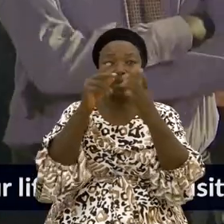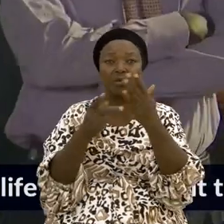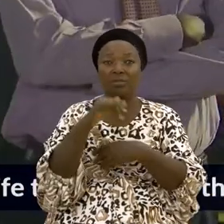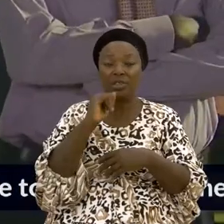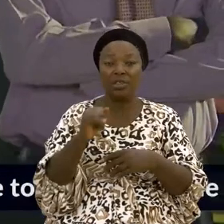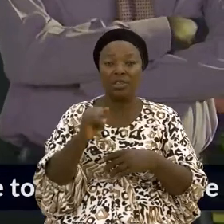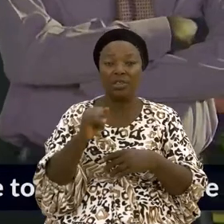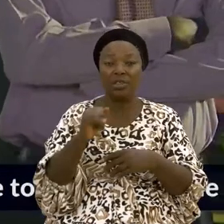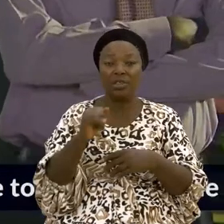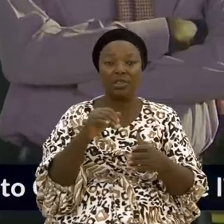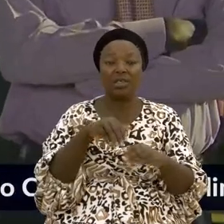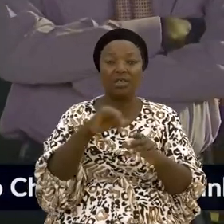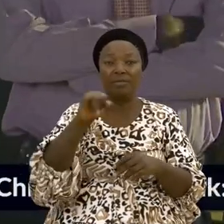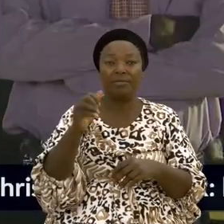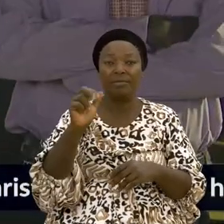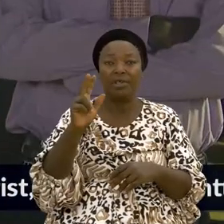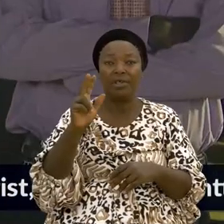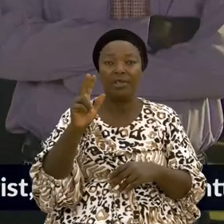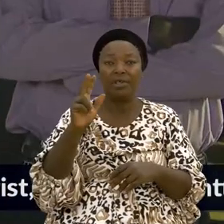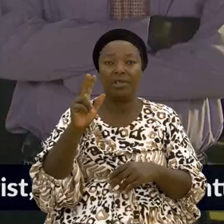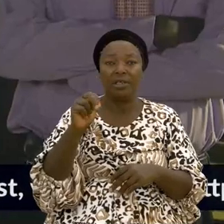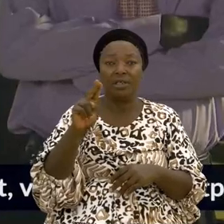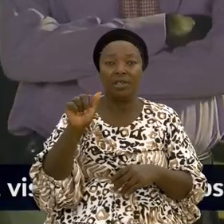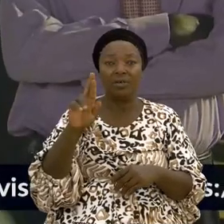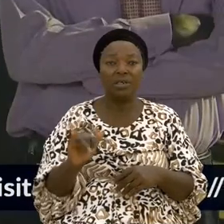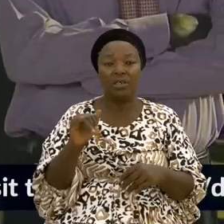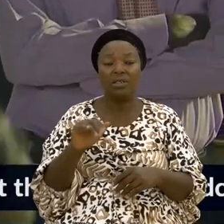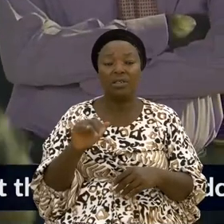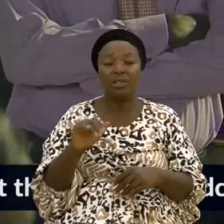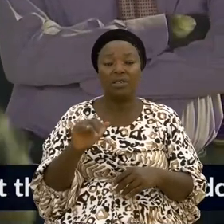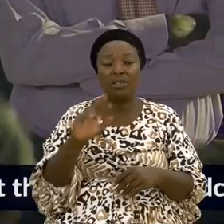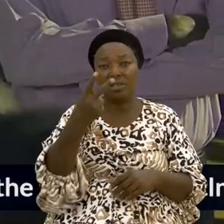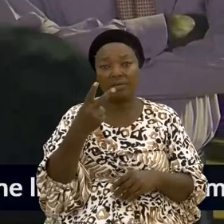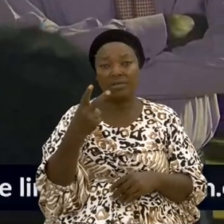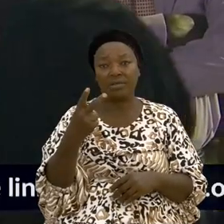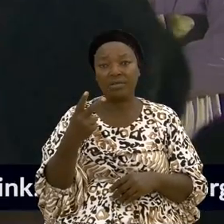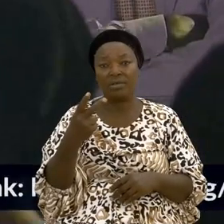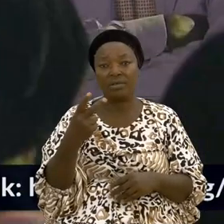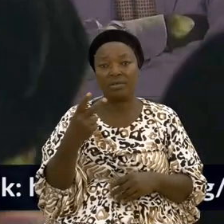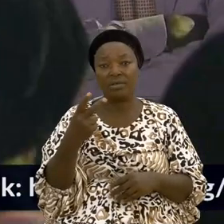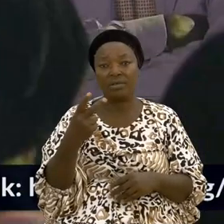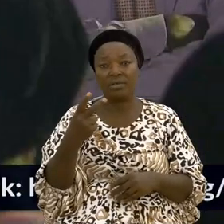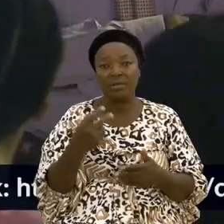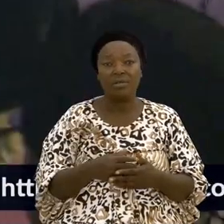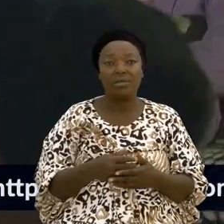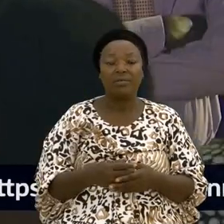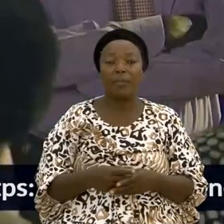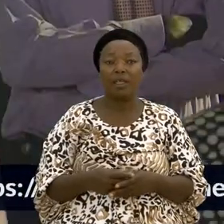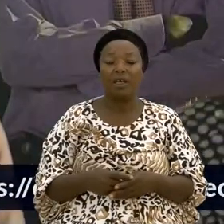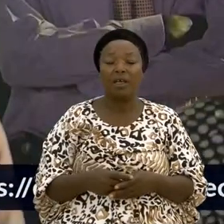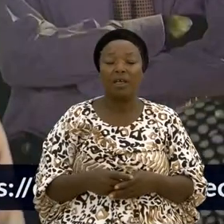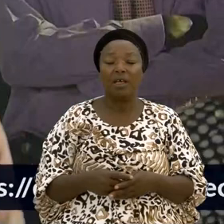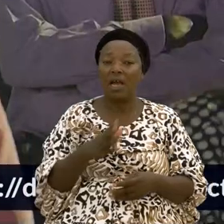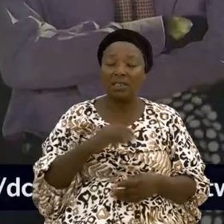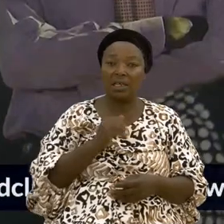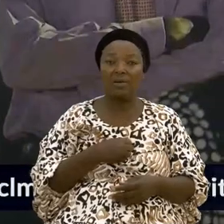Sunday. And our GS, our pastor, will be very delighted to have your presence on